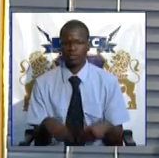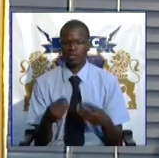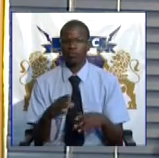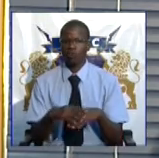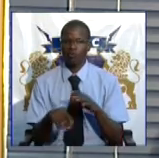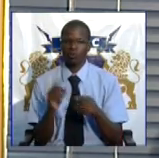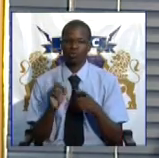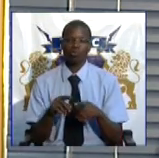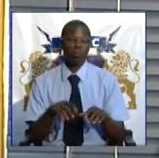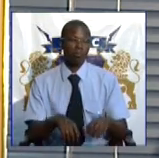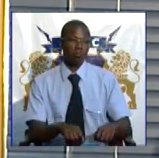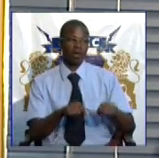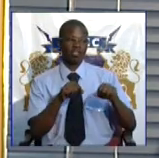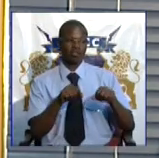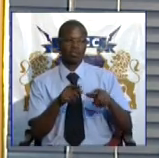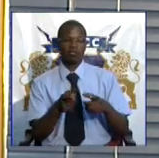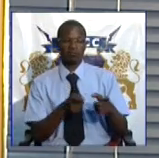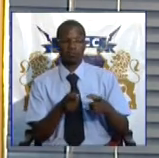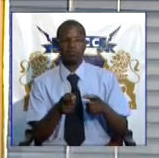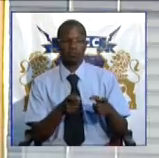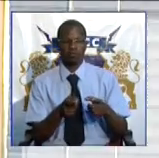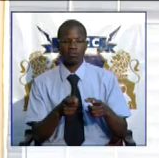professional standards are being met.